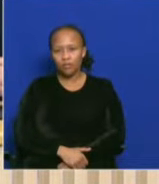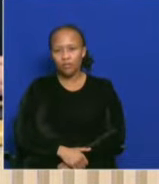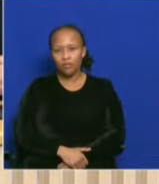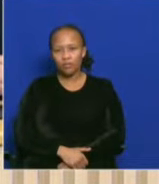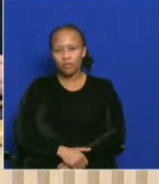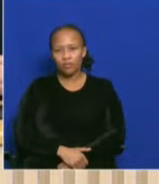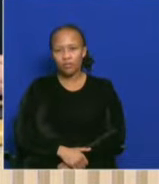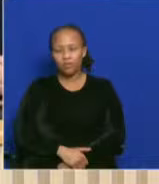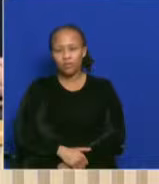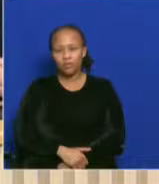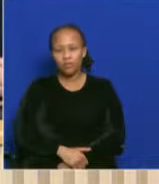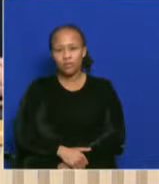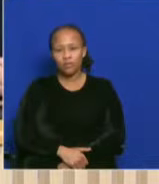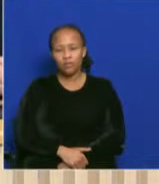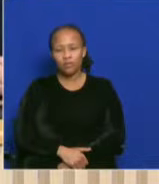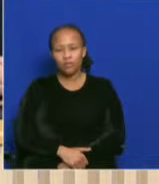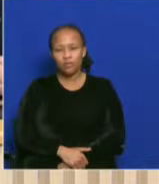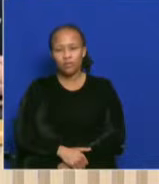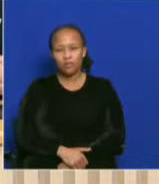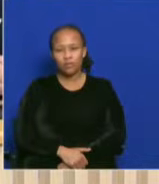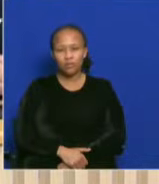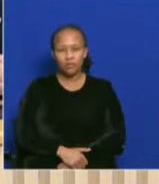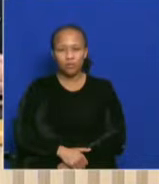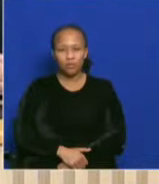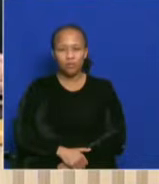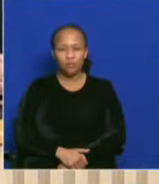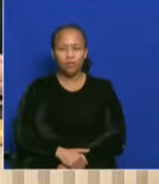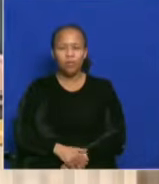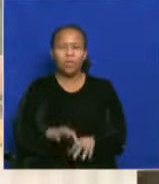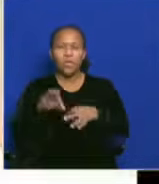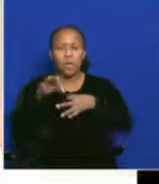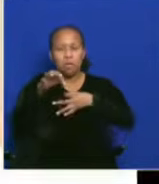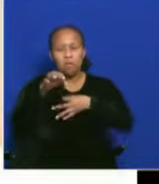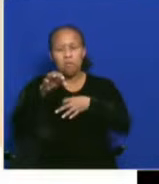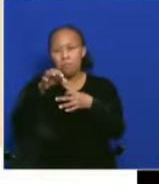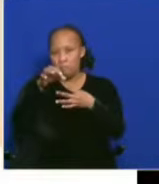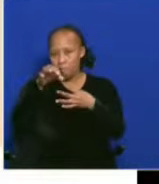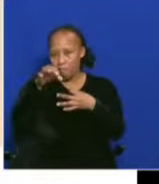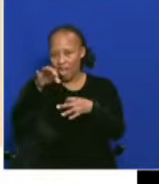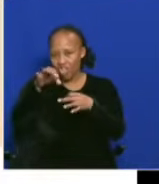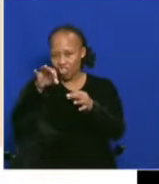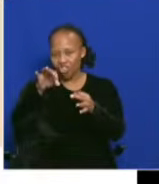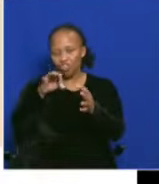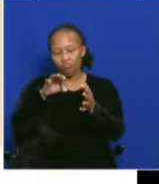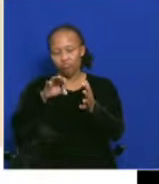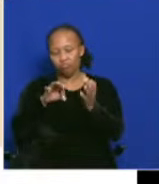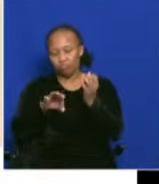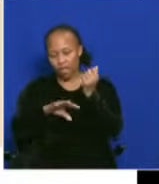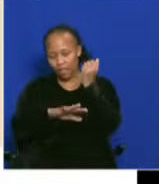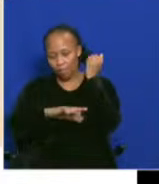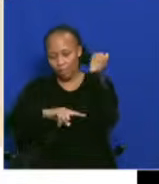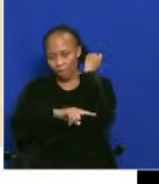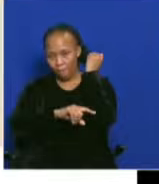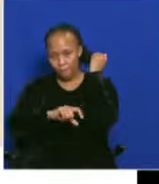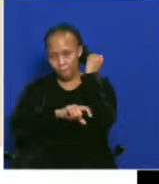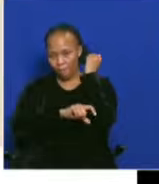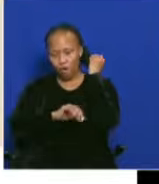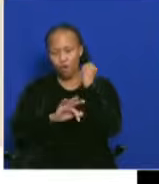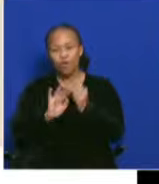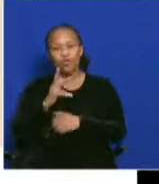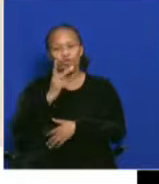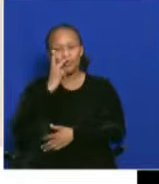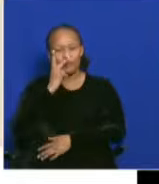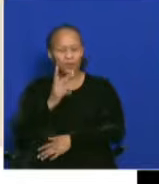And at the bottom of that page, and commissioners, you'll see there's a lot of other stuff that are in these chats that I'm not